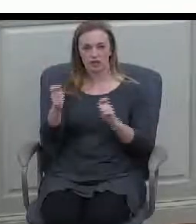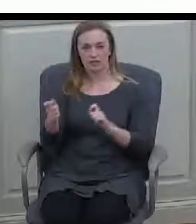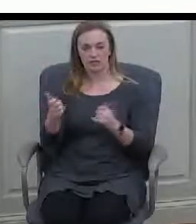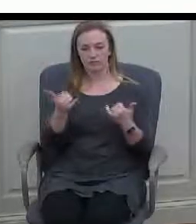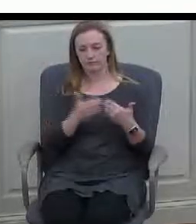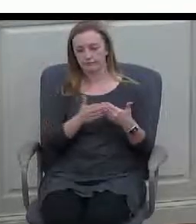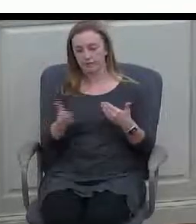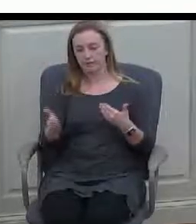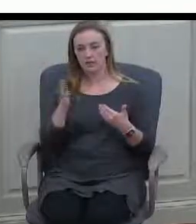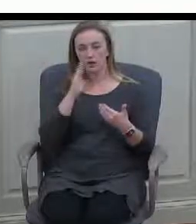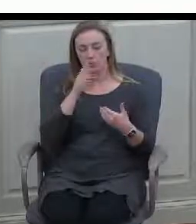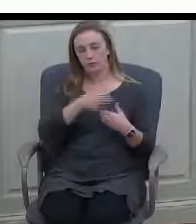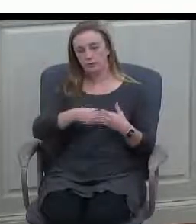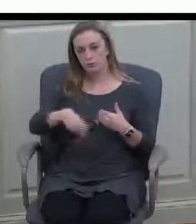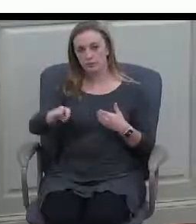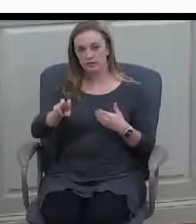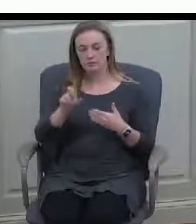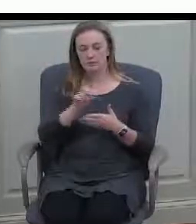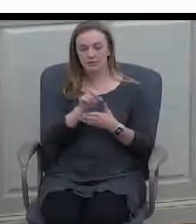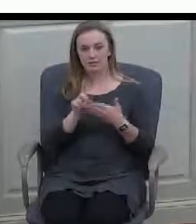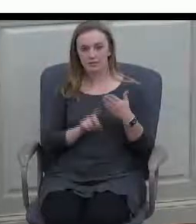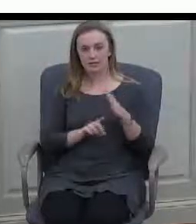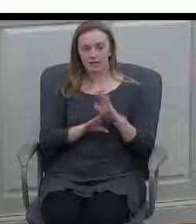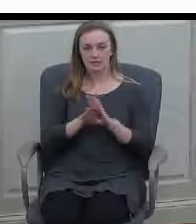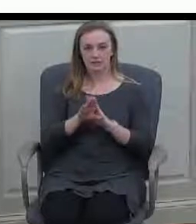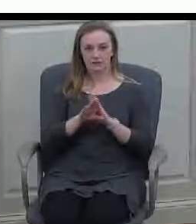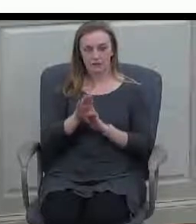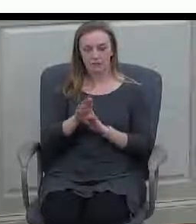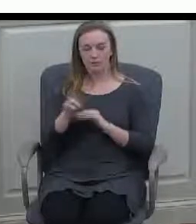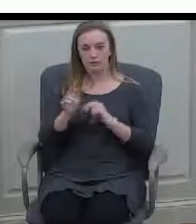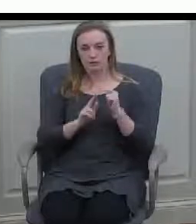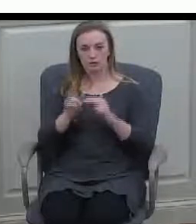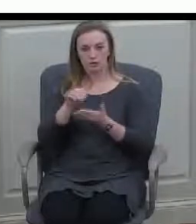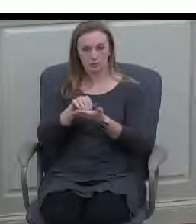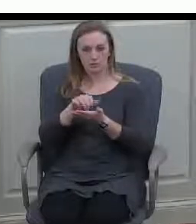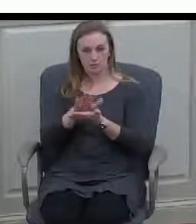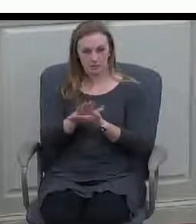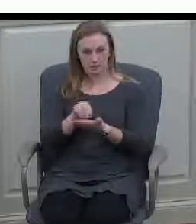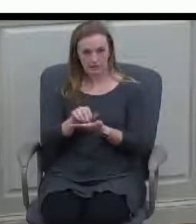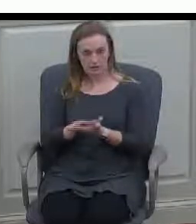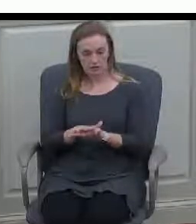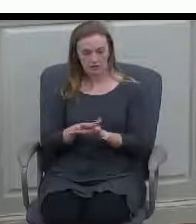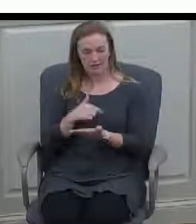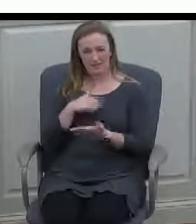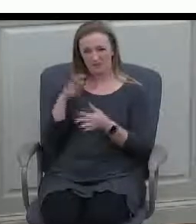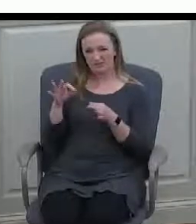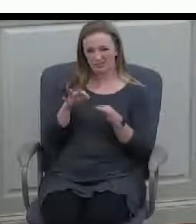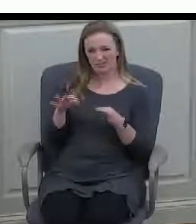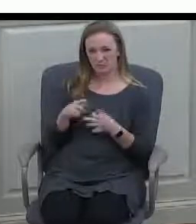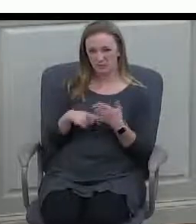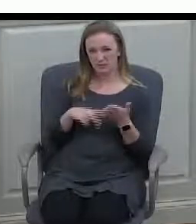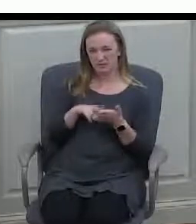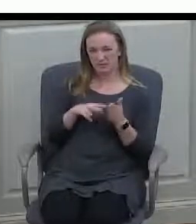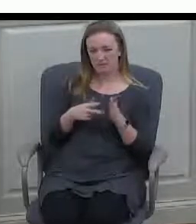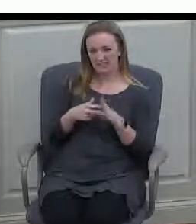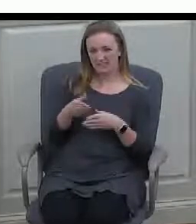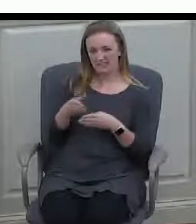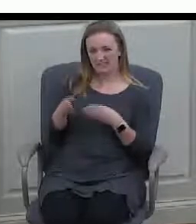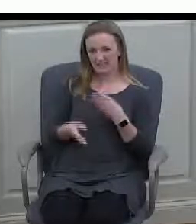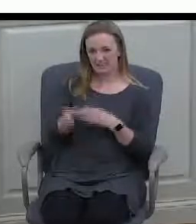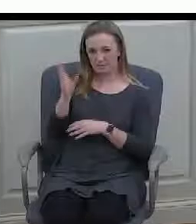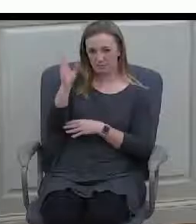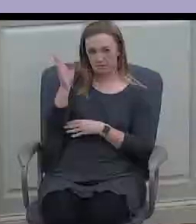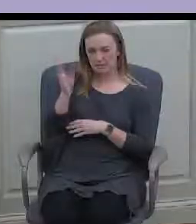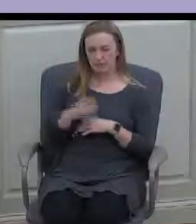out, we'll move into design, development, and construction documentation, and I'll go over what that means at the end of the